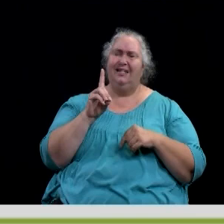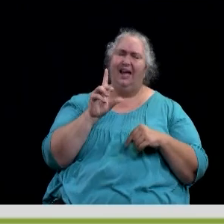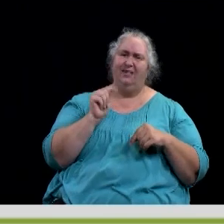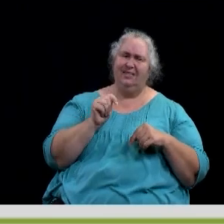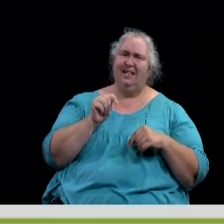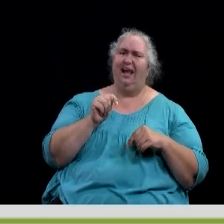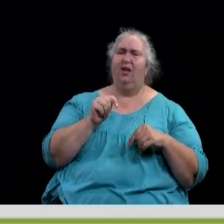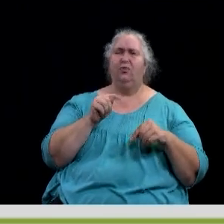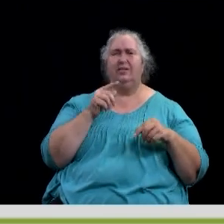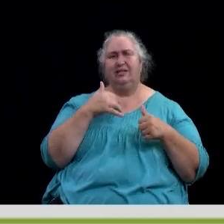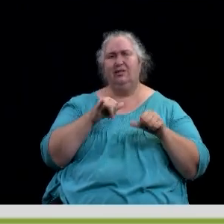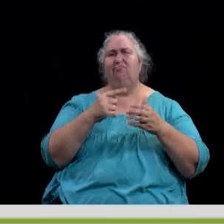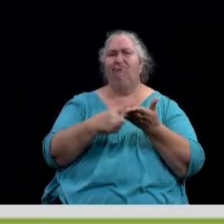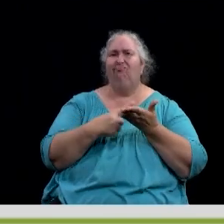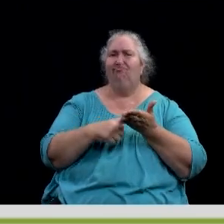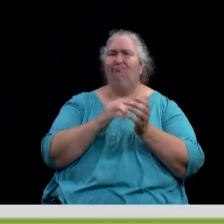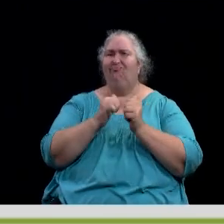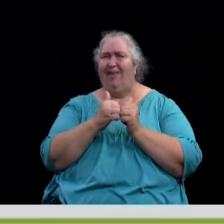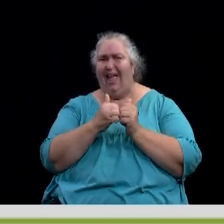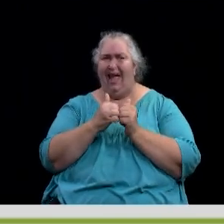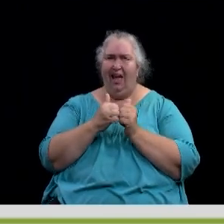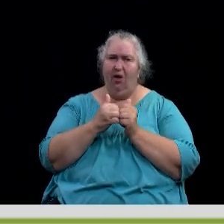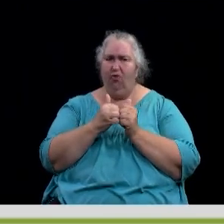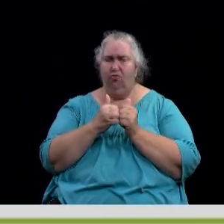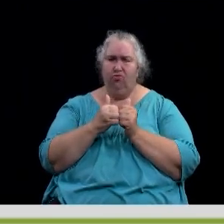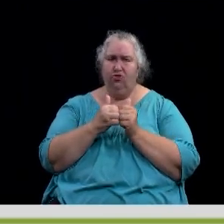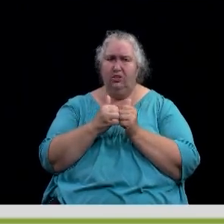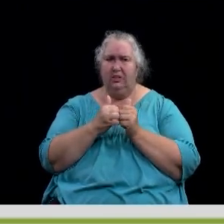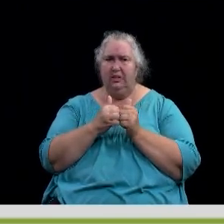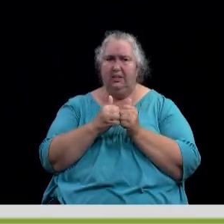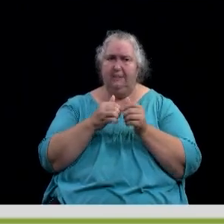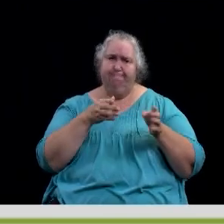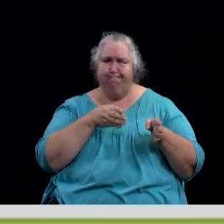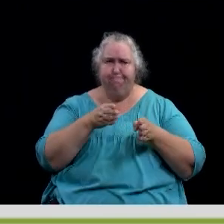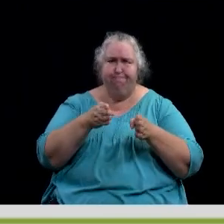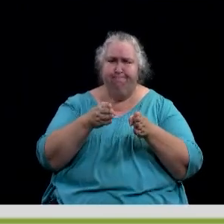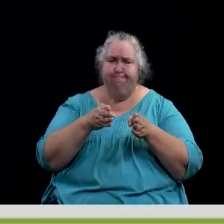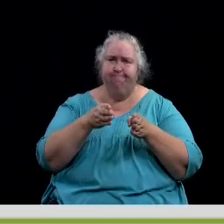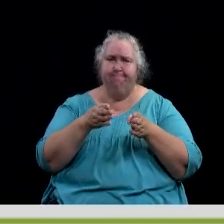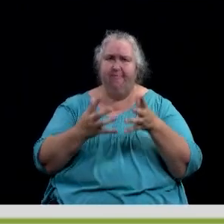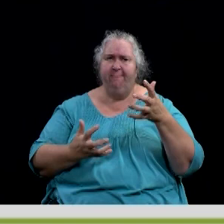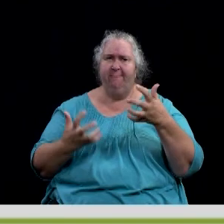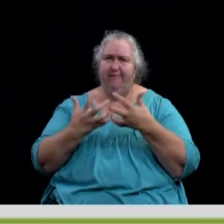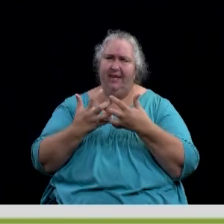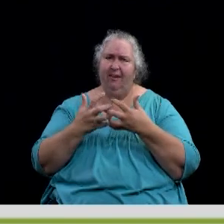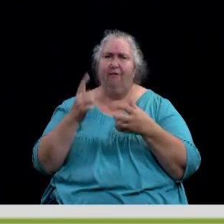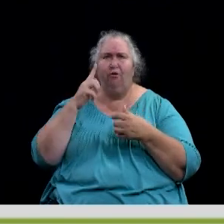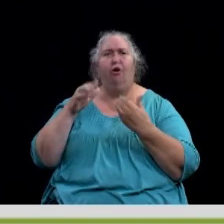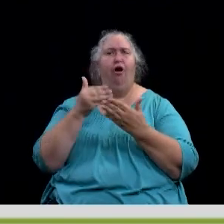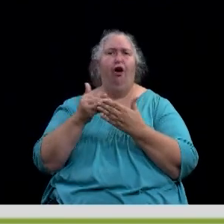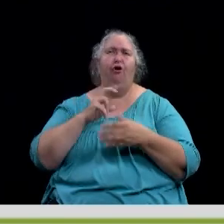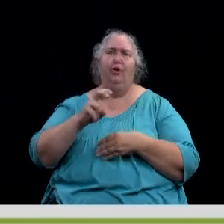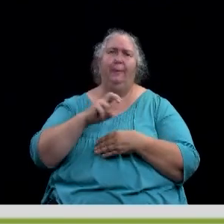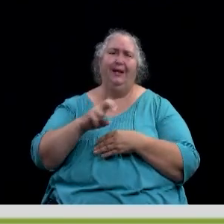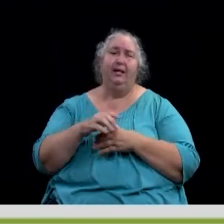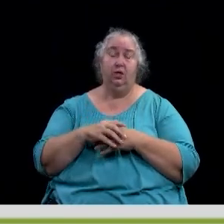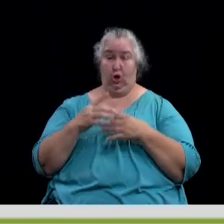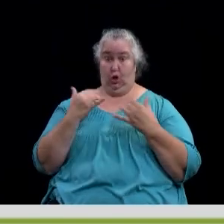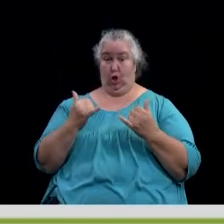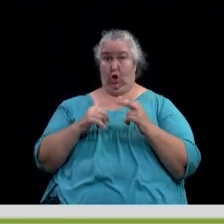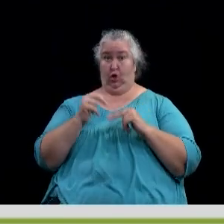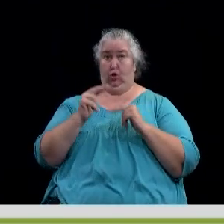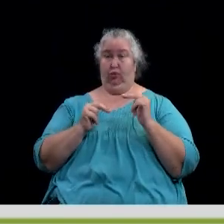fit and function as related to alternative transportation. Current construction estimate is $4.8 million.